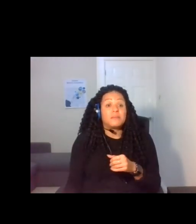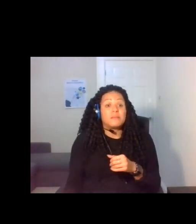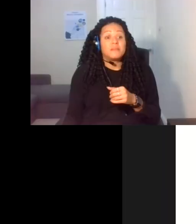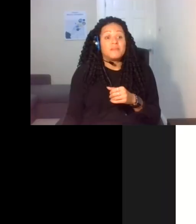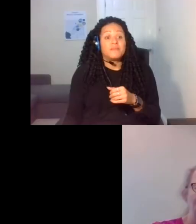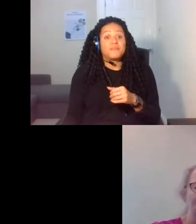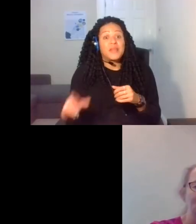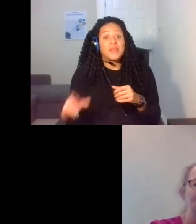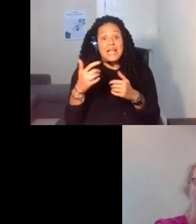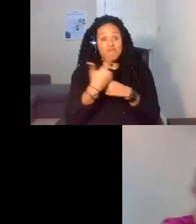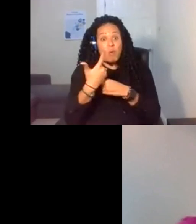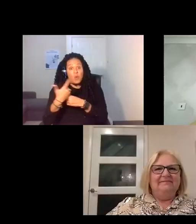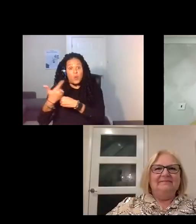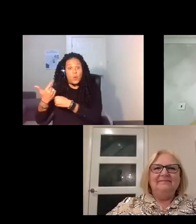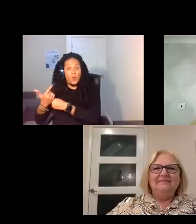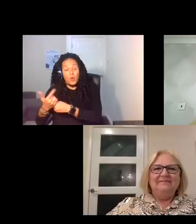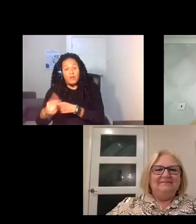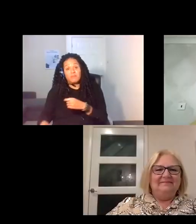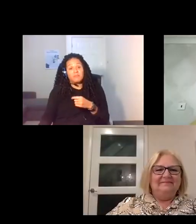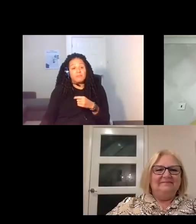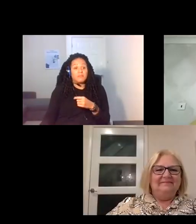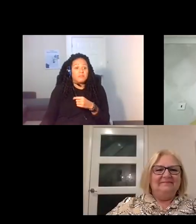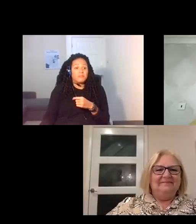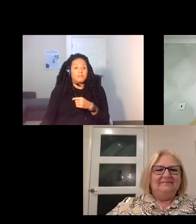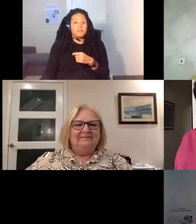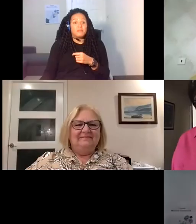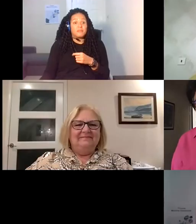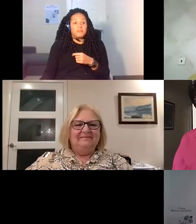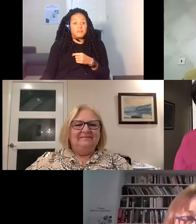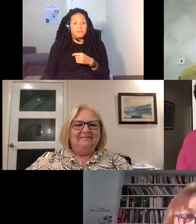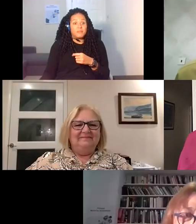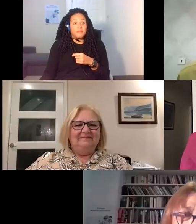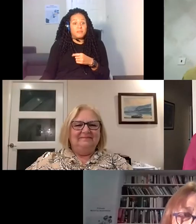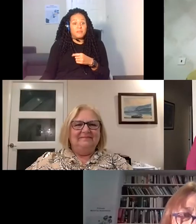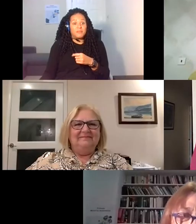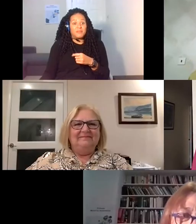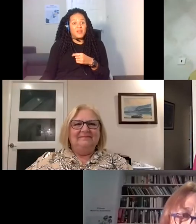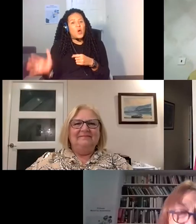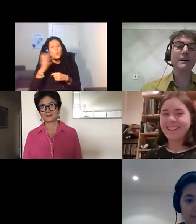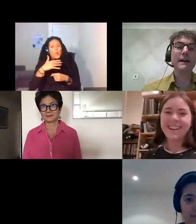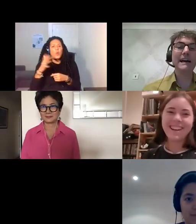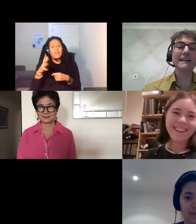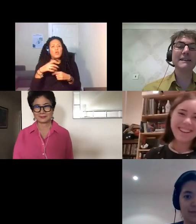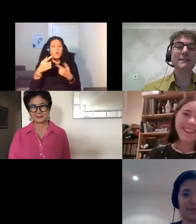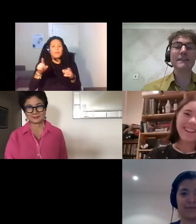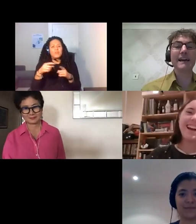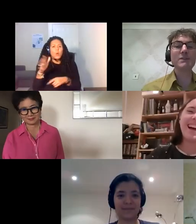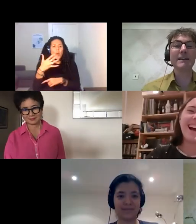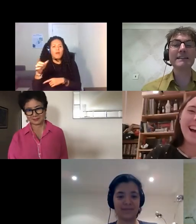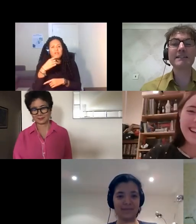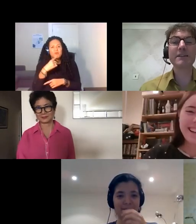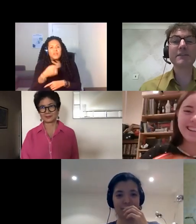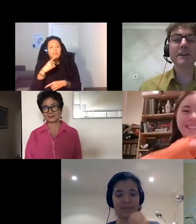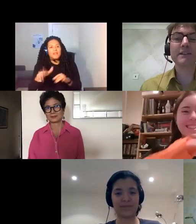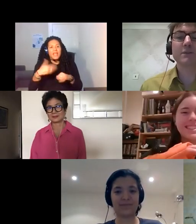cameras. You'll have to make a noise or say something or wave your musical glove if you have one. And as I do the end